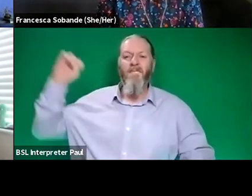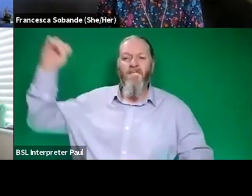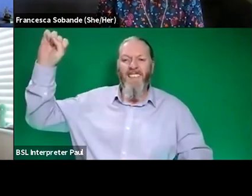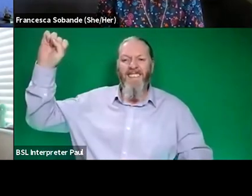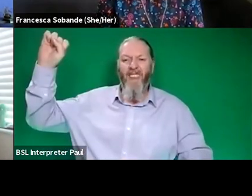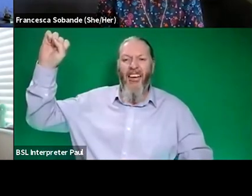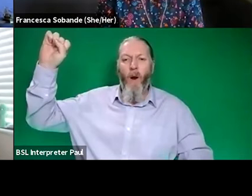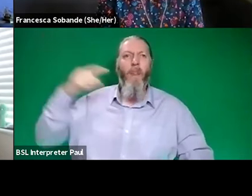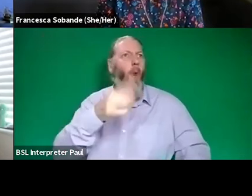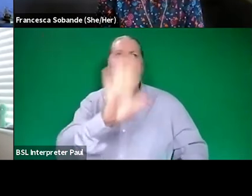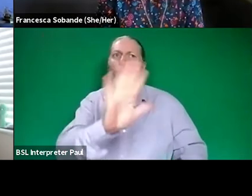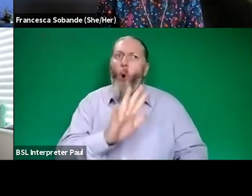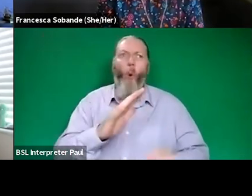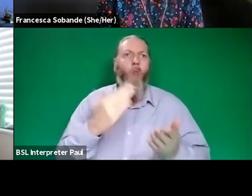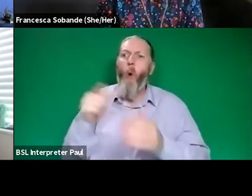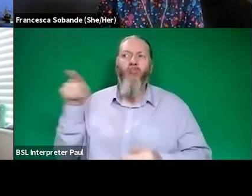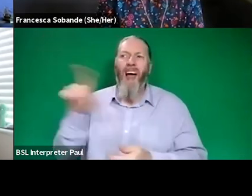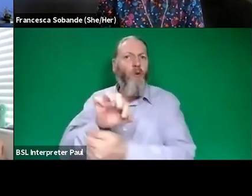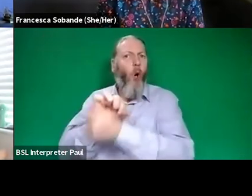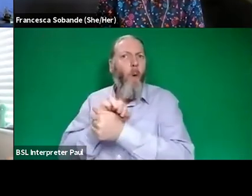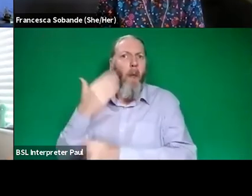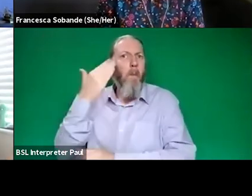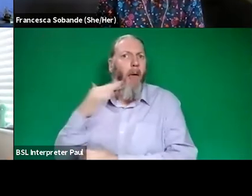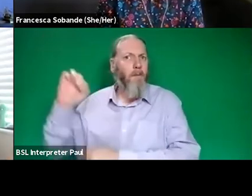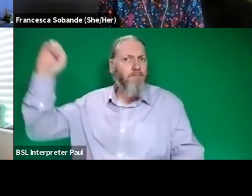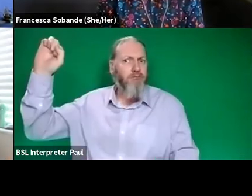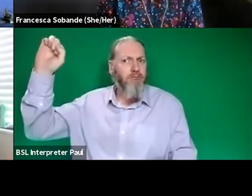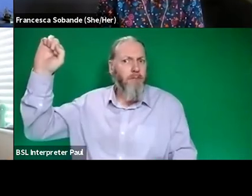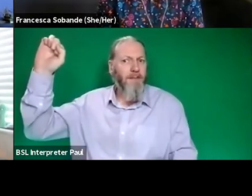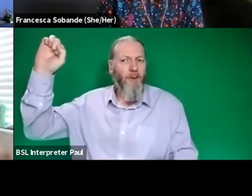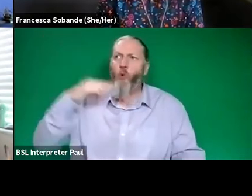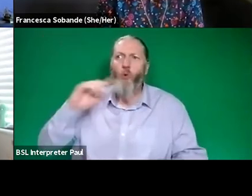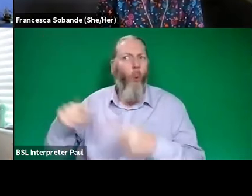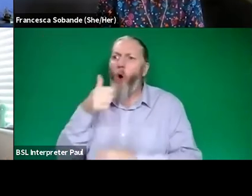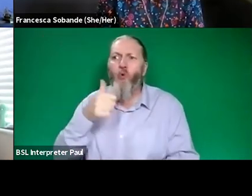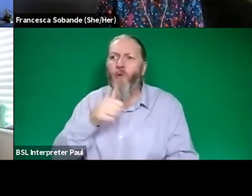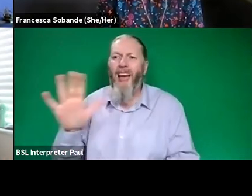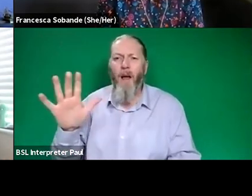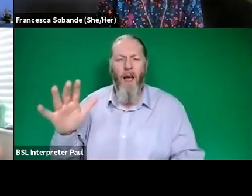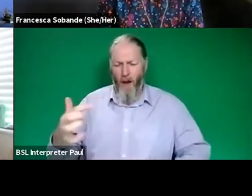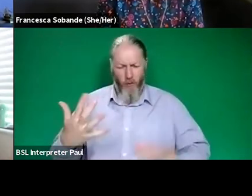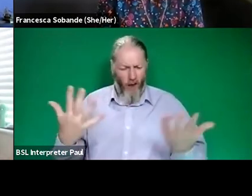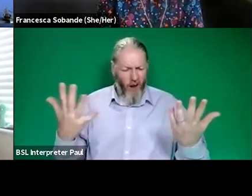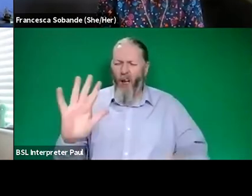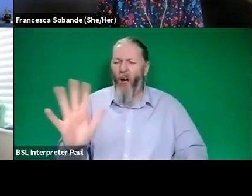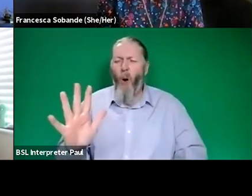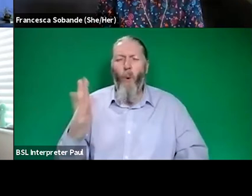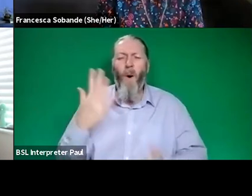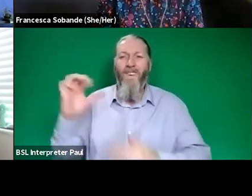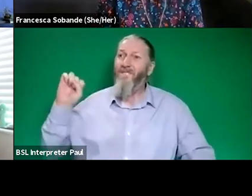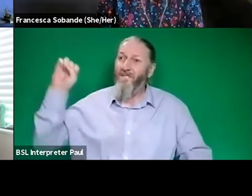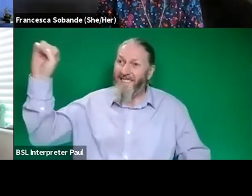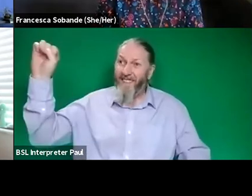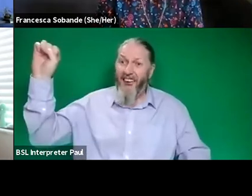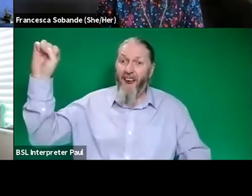radical tradition, so you're not allowed to use that. And I was thinking, well, this is absurd, because the fist in the air is a historical working class sort